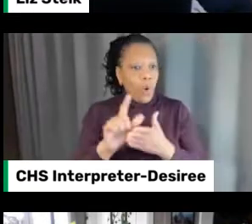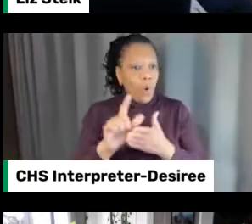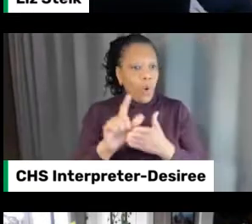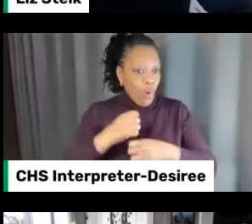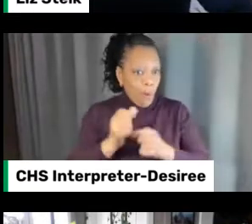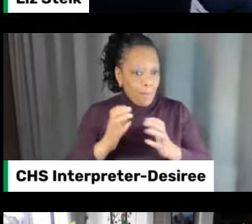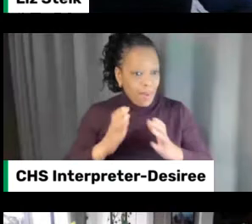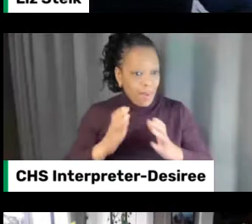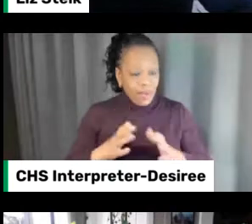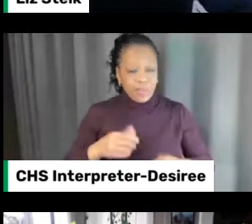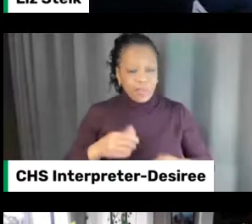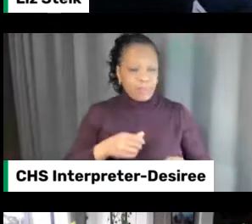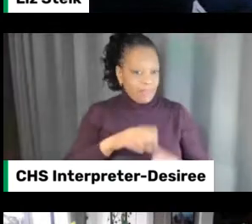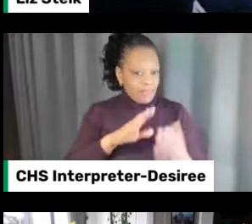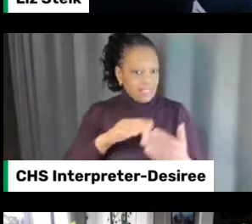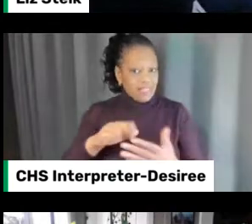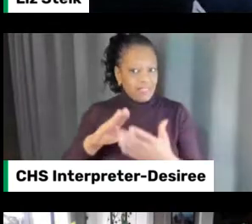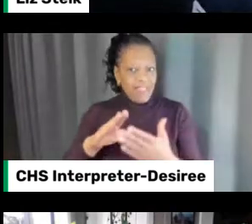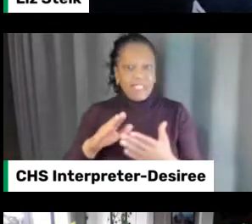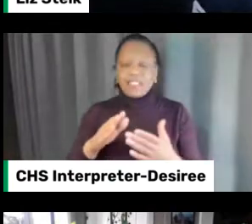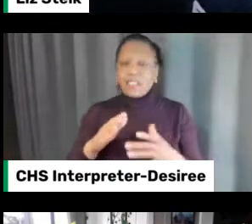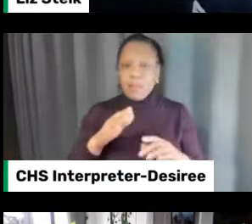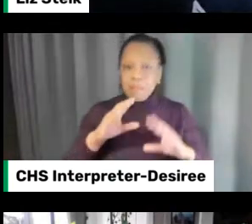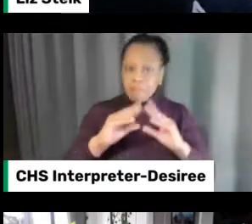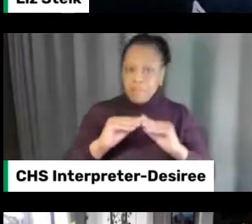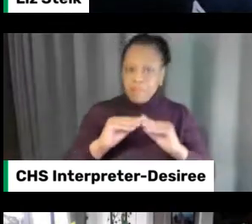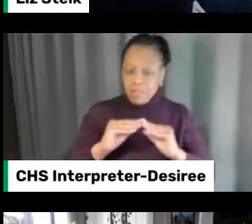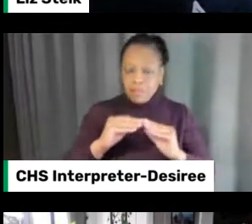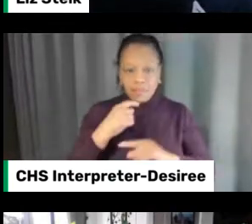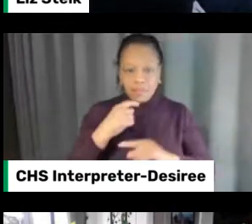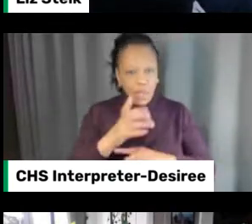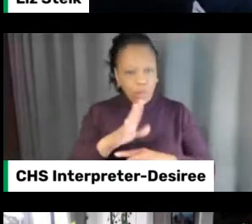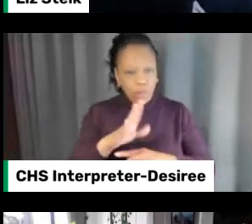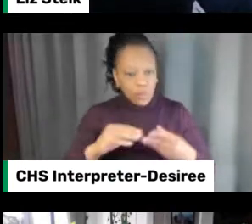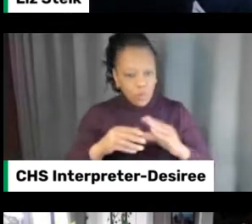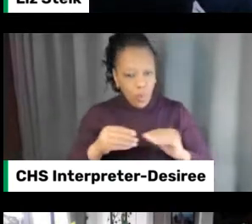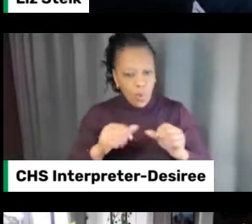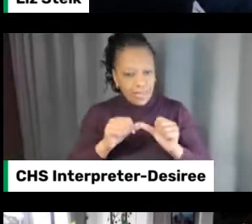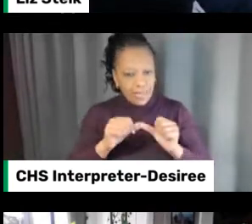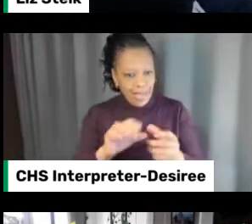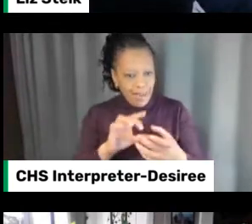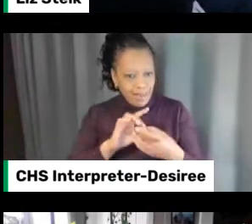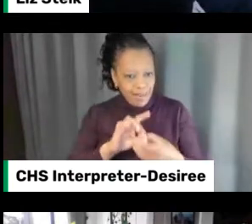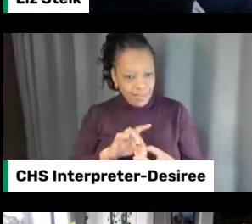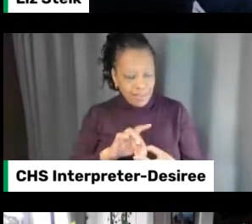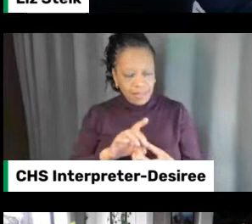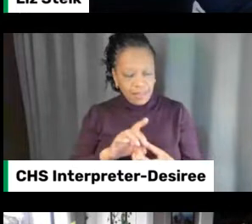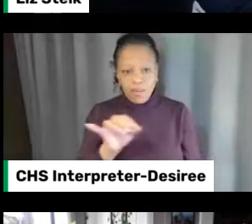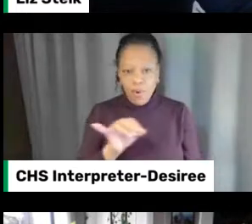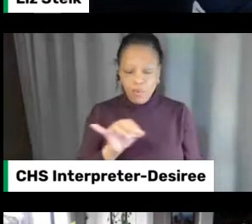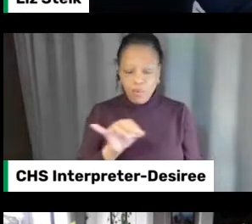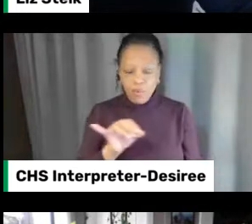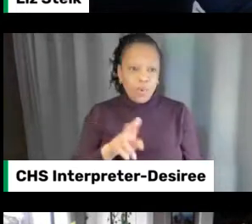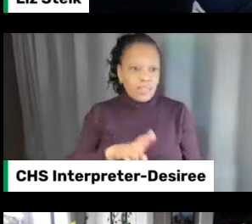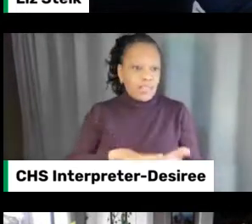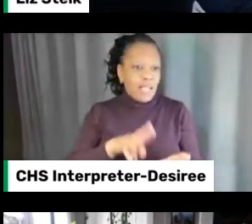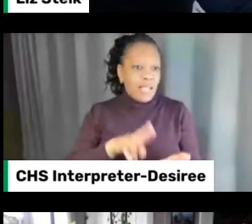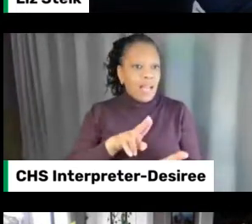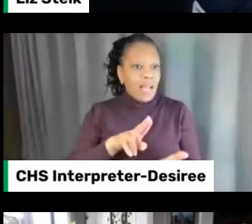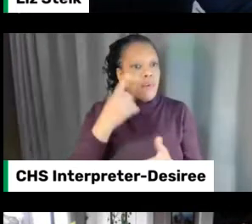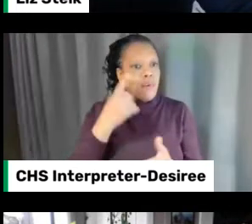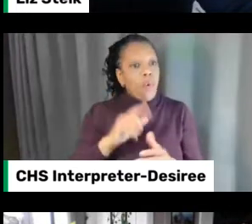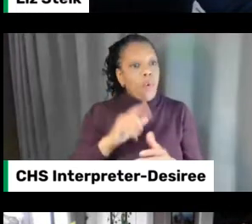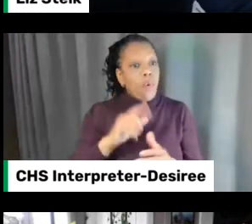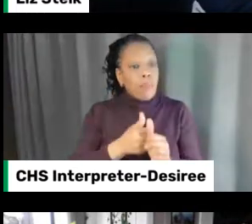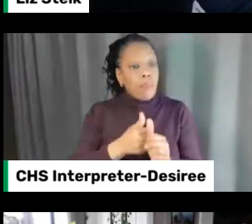share your stories, tell your stories, and stay connected. And of course, you can sign up for updates through NSAC if you want to be kept into the loop